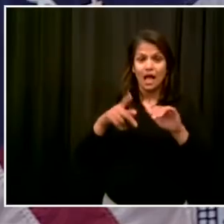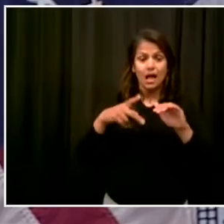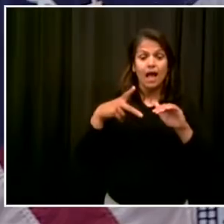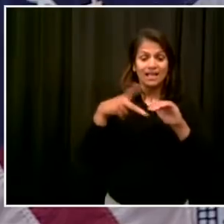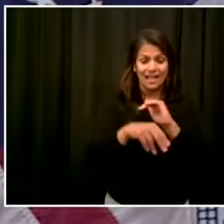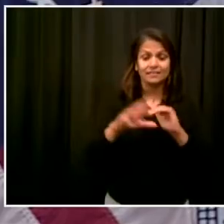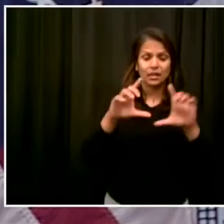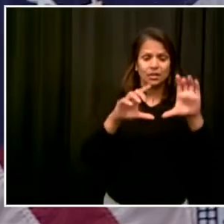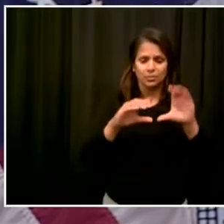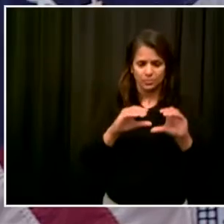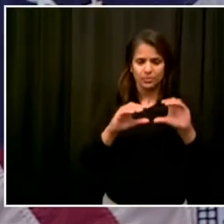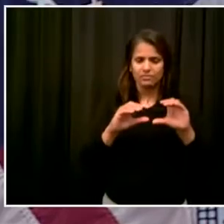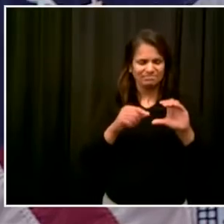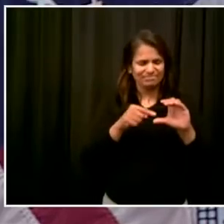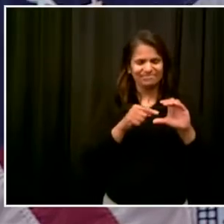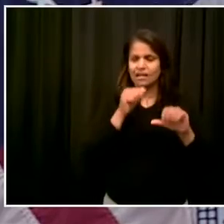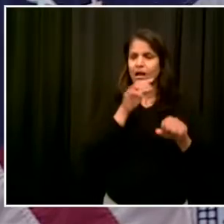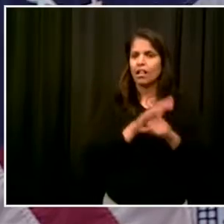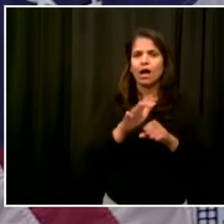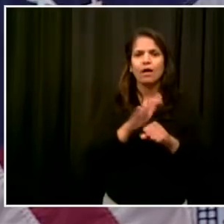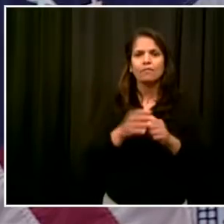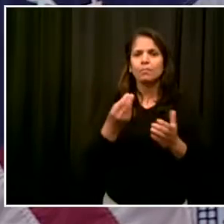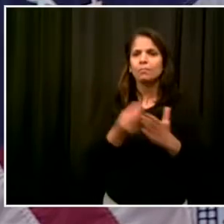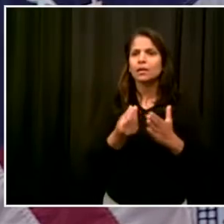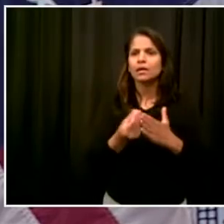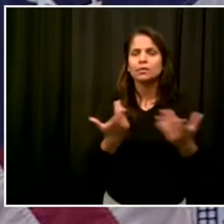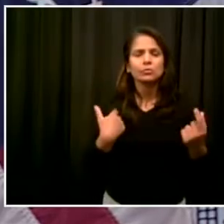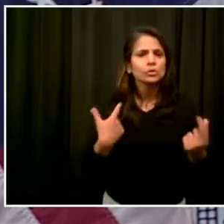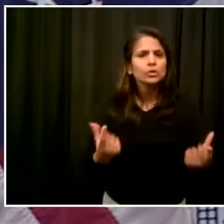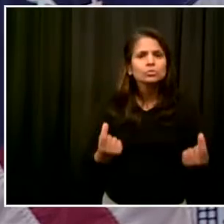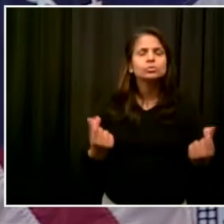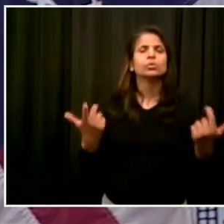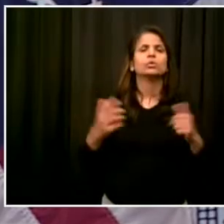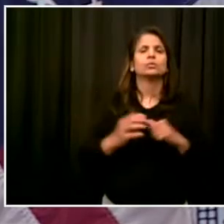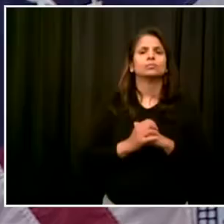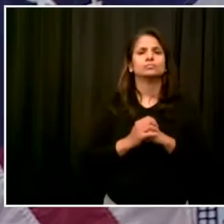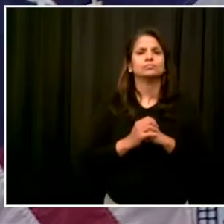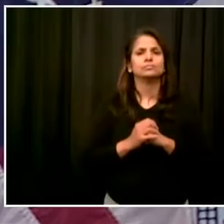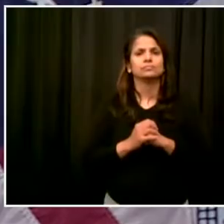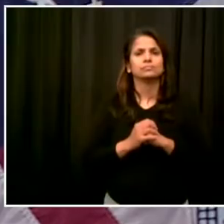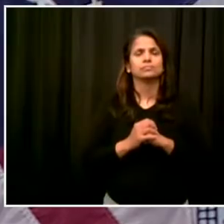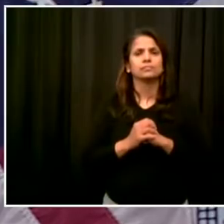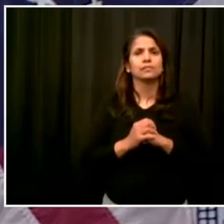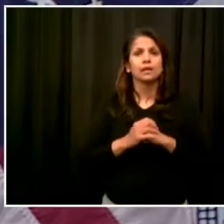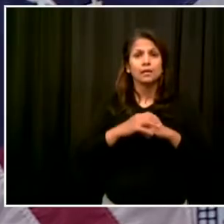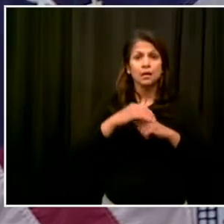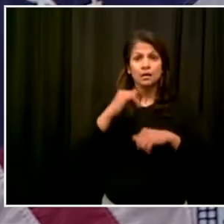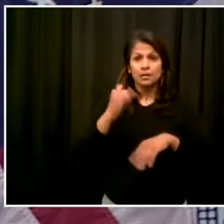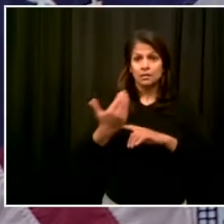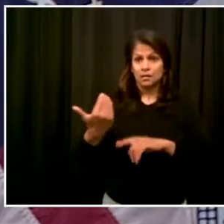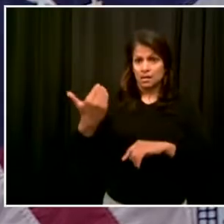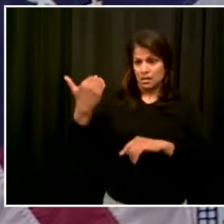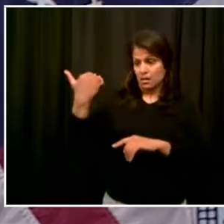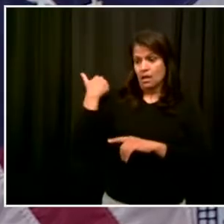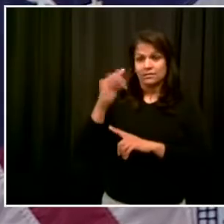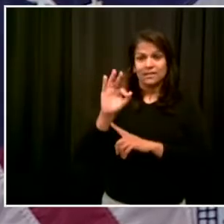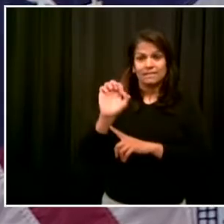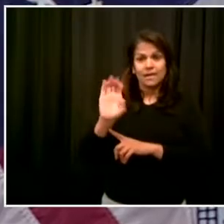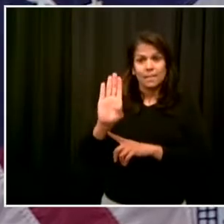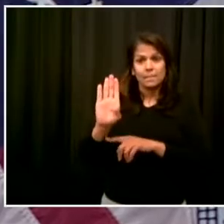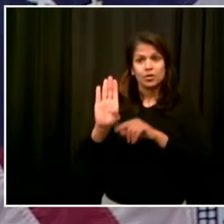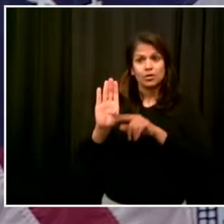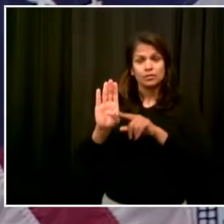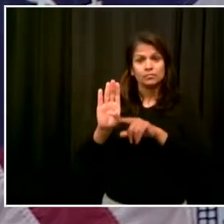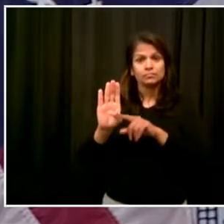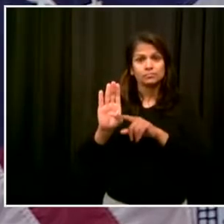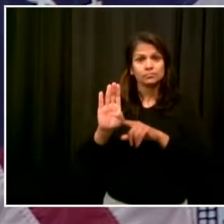in February, as recent as February, for a $95 billion plus city budget. When the crisis hit, that fell to an $89 billion